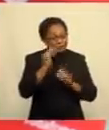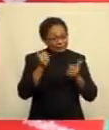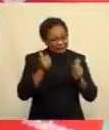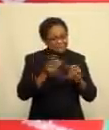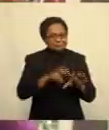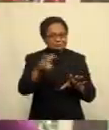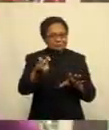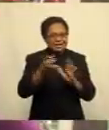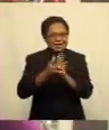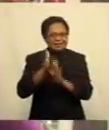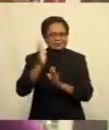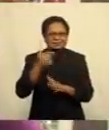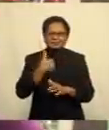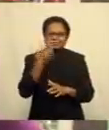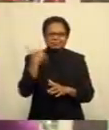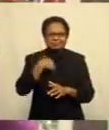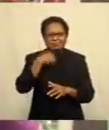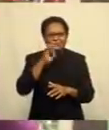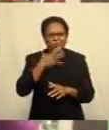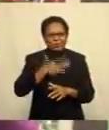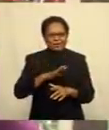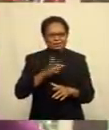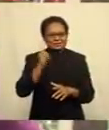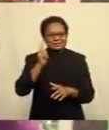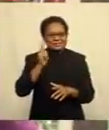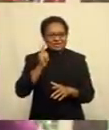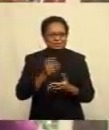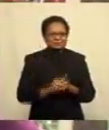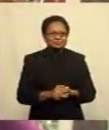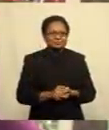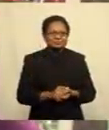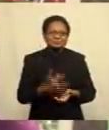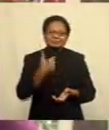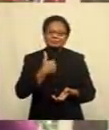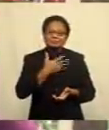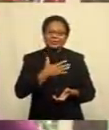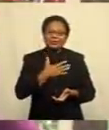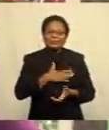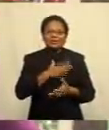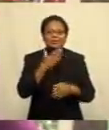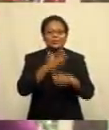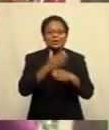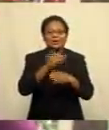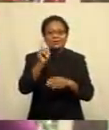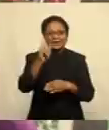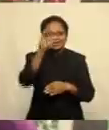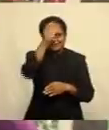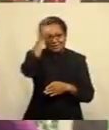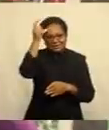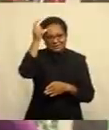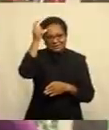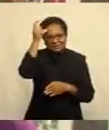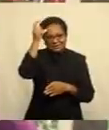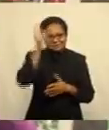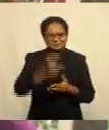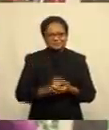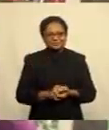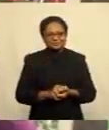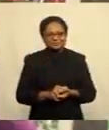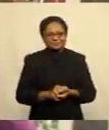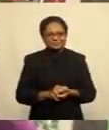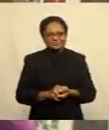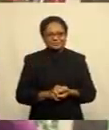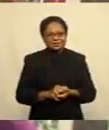to become a teacher, I wanted to become a nurse. But when I